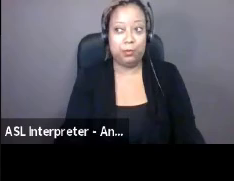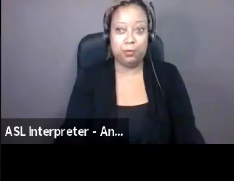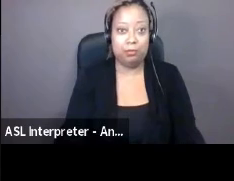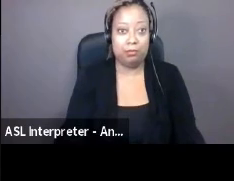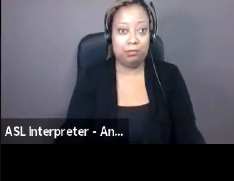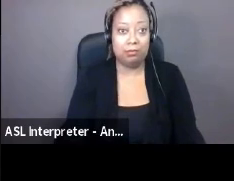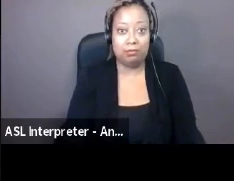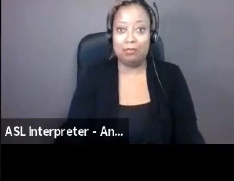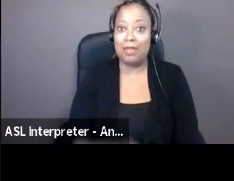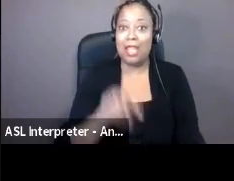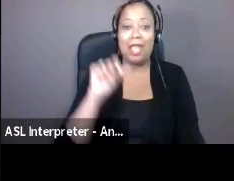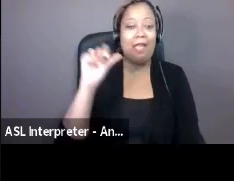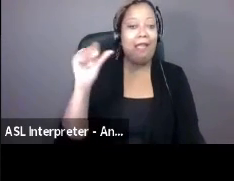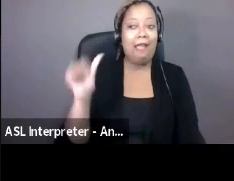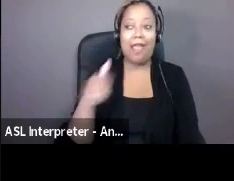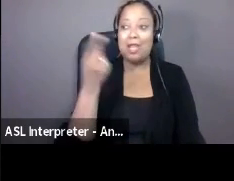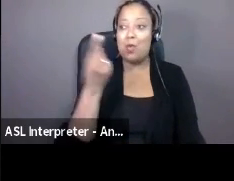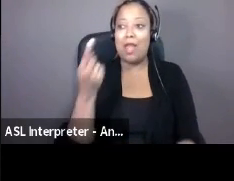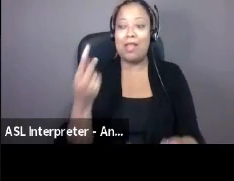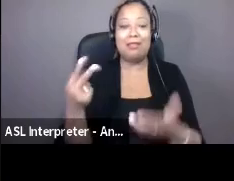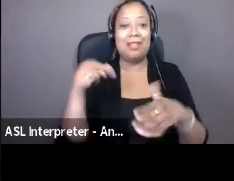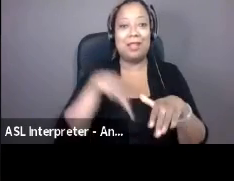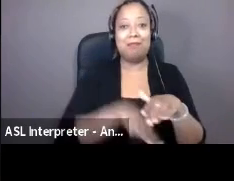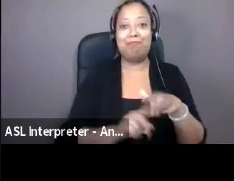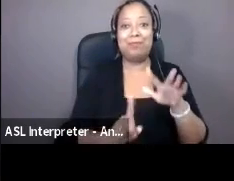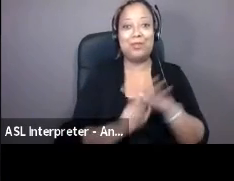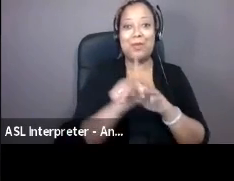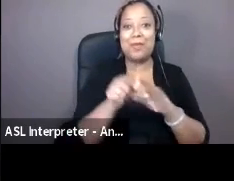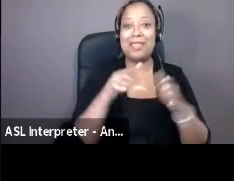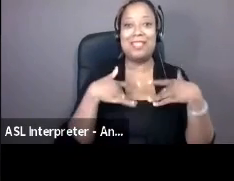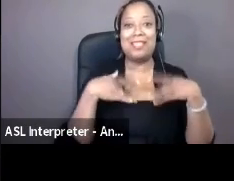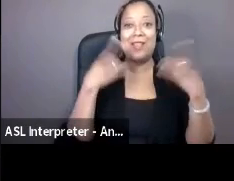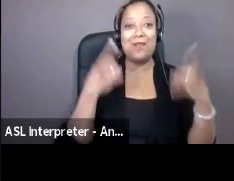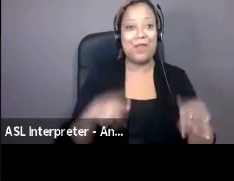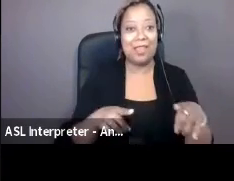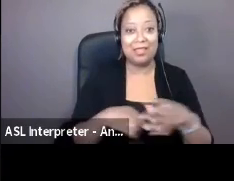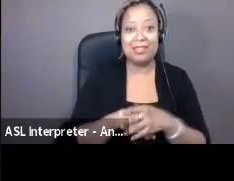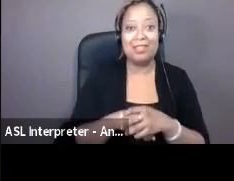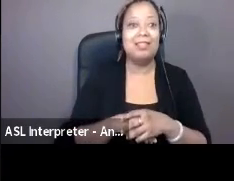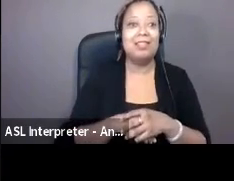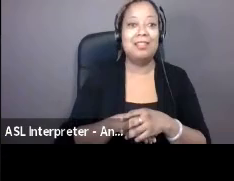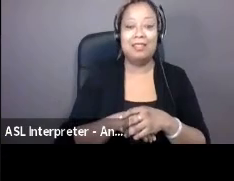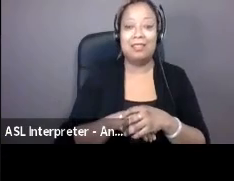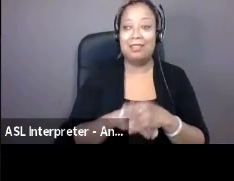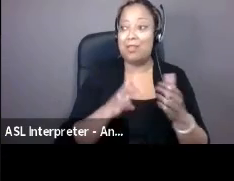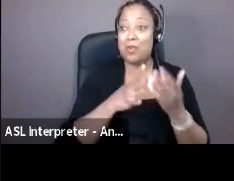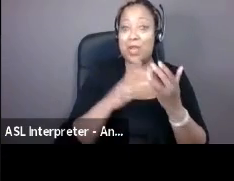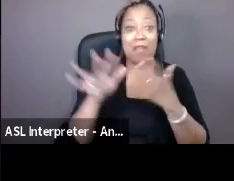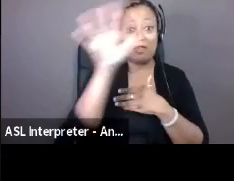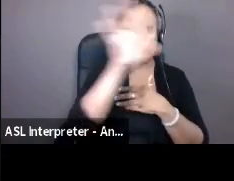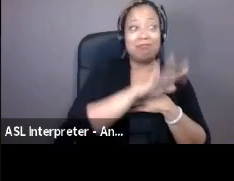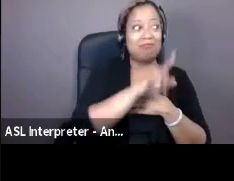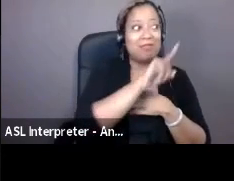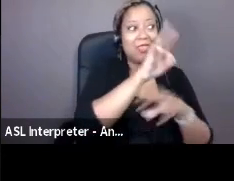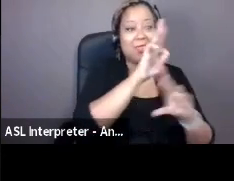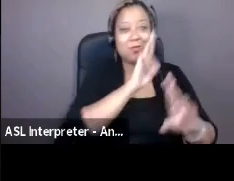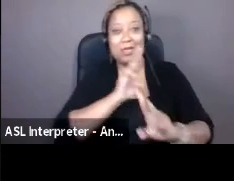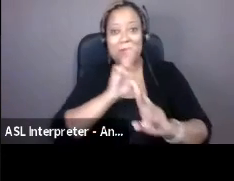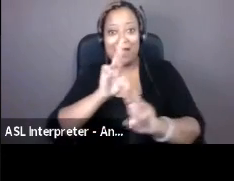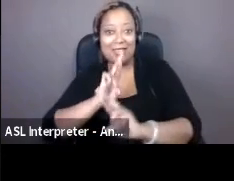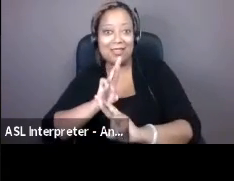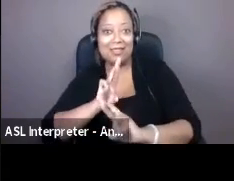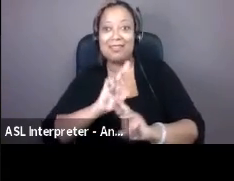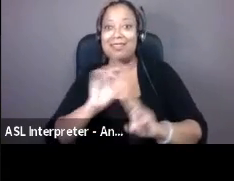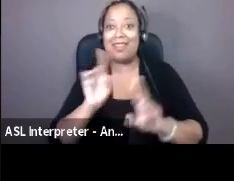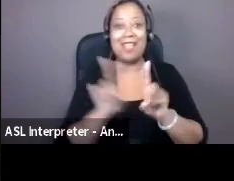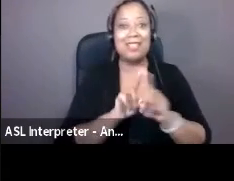Anyone can come to one of these events and watch us fight it out there. They will respect us as players and as an athletes,